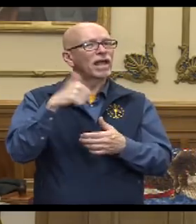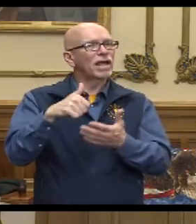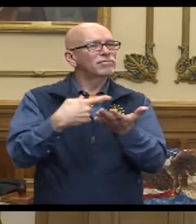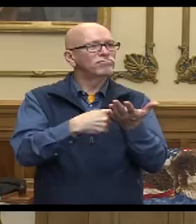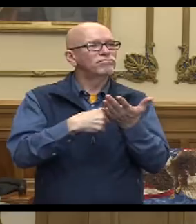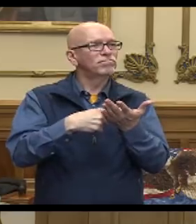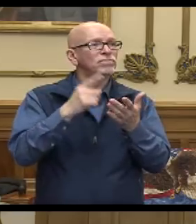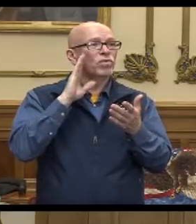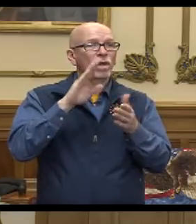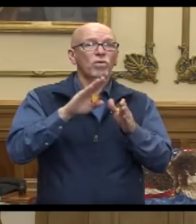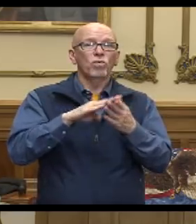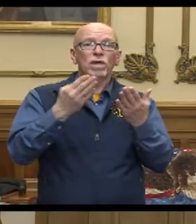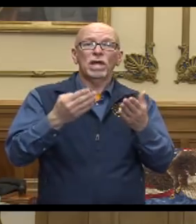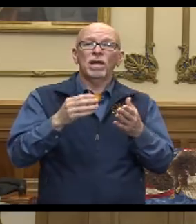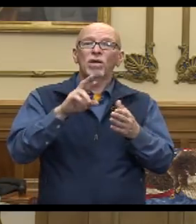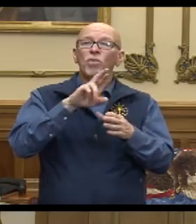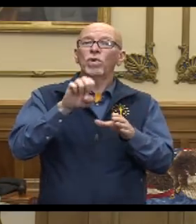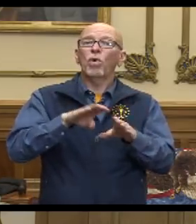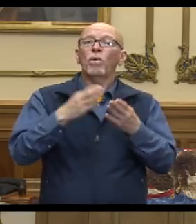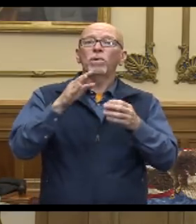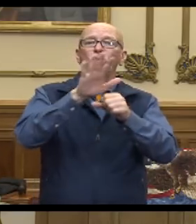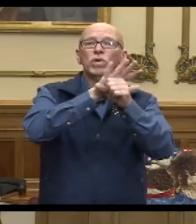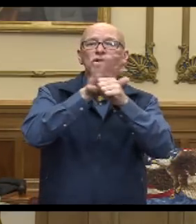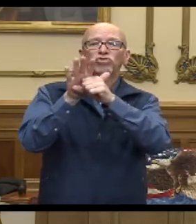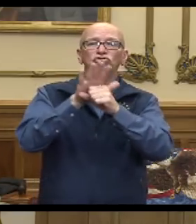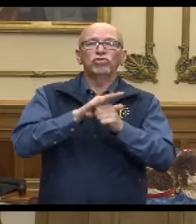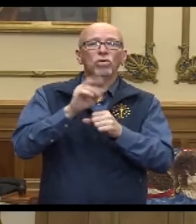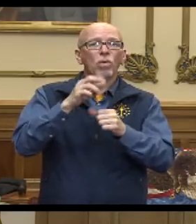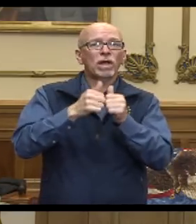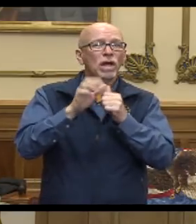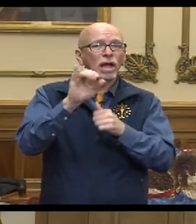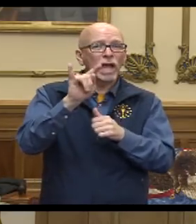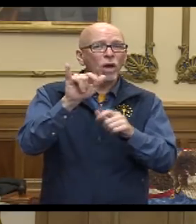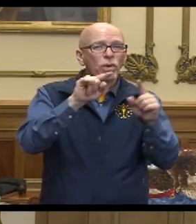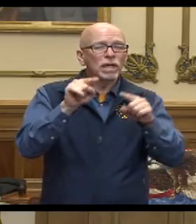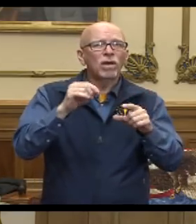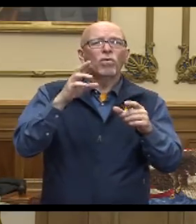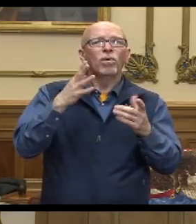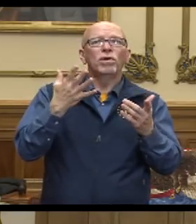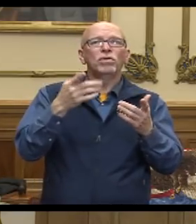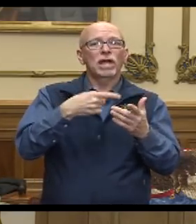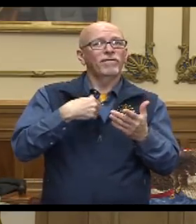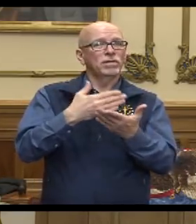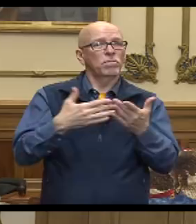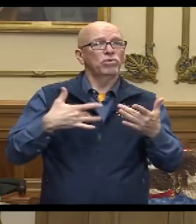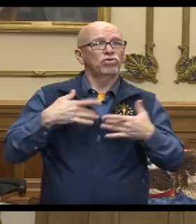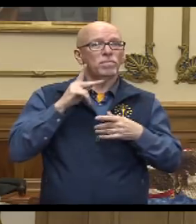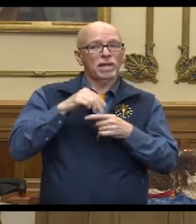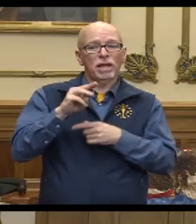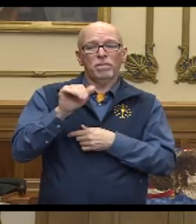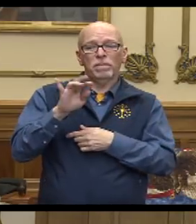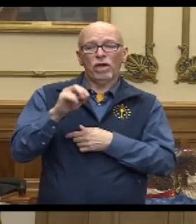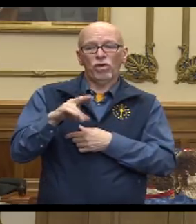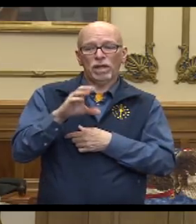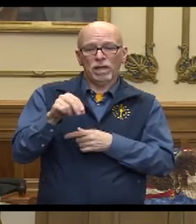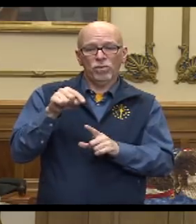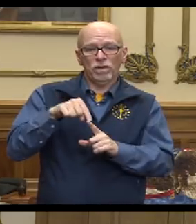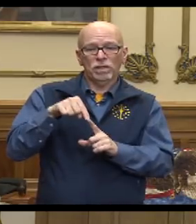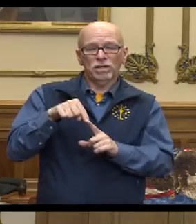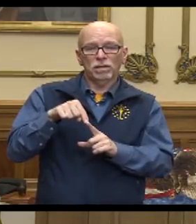of reopening regionally as opposed to county by county? Is there any concern that, people in Marion County, for